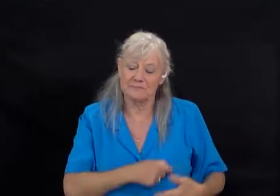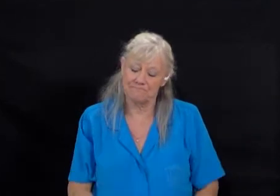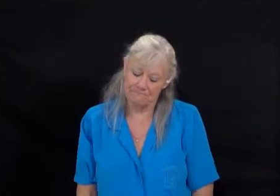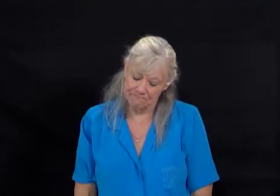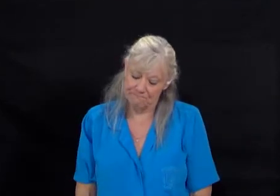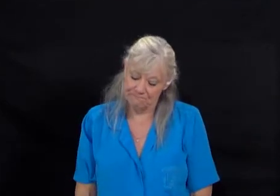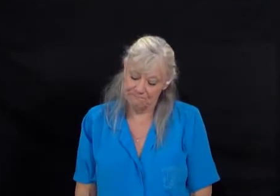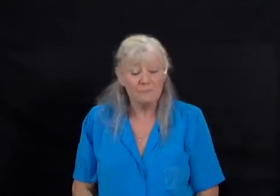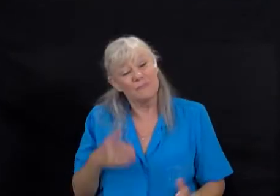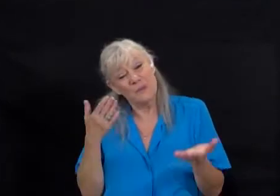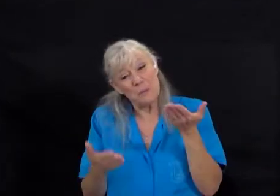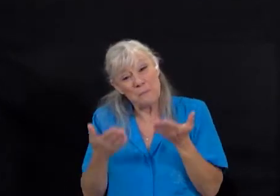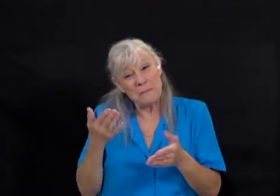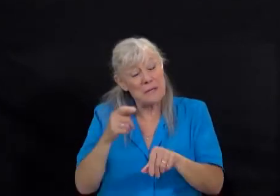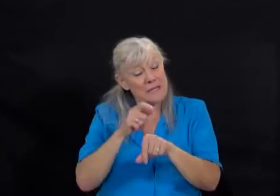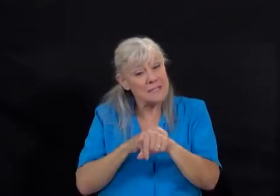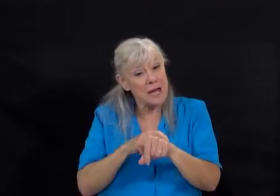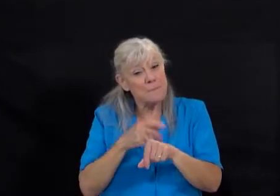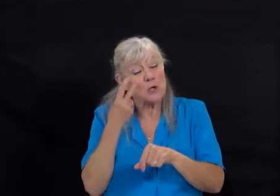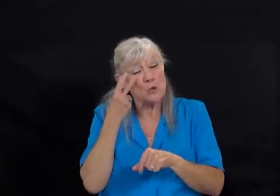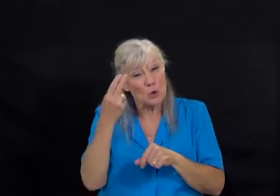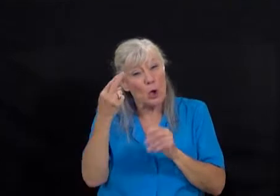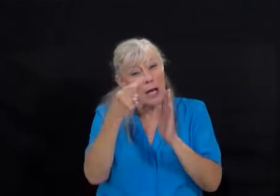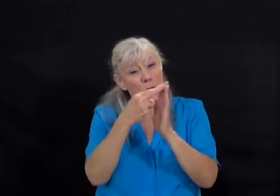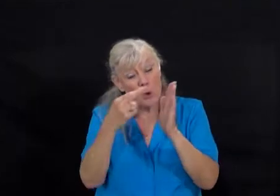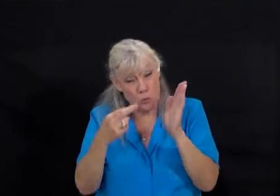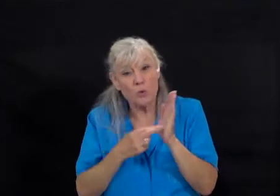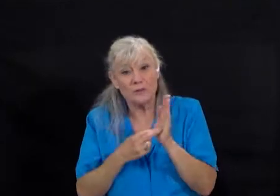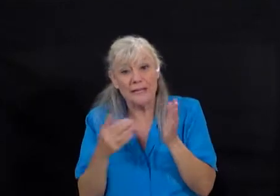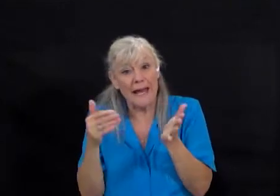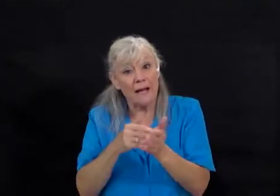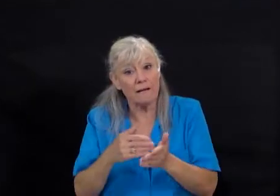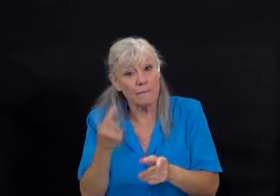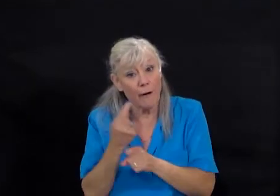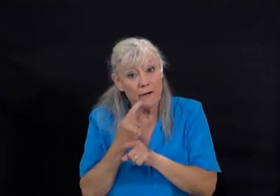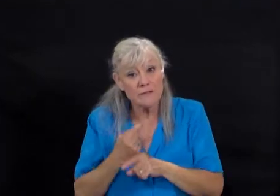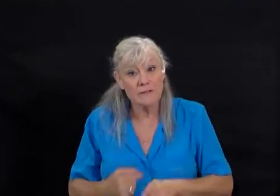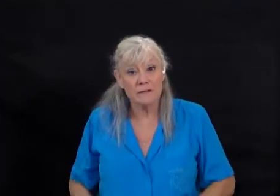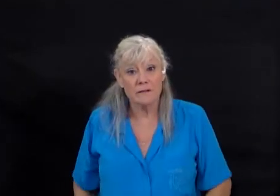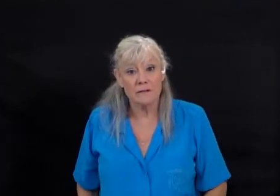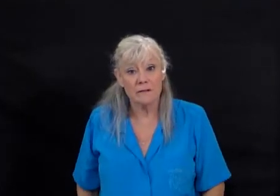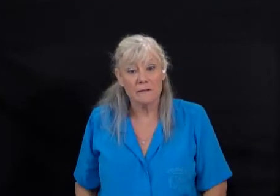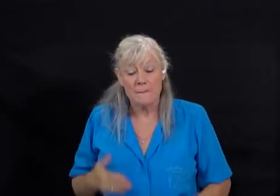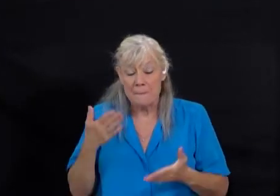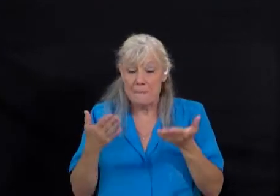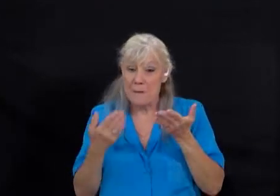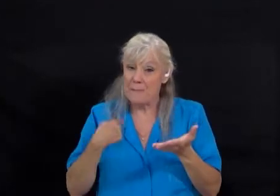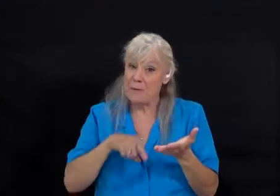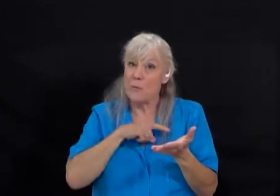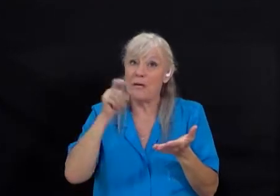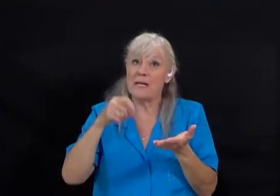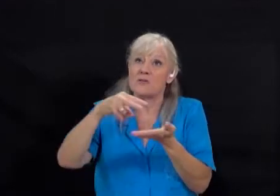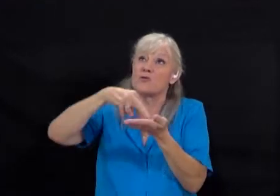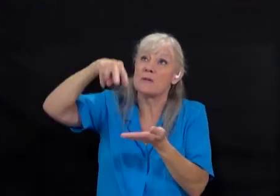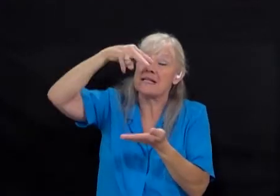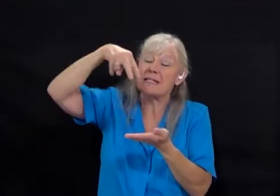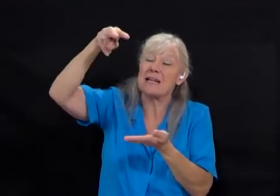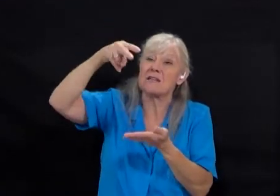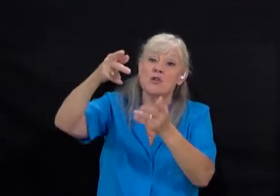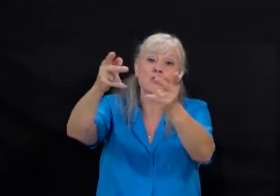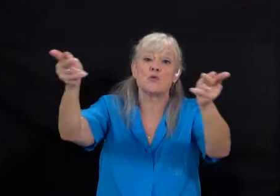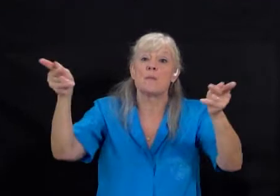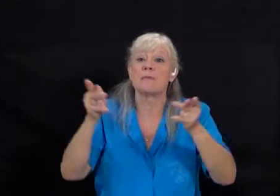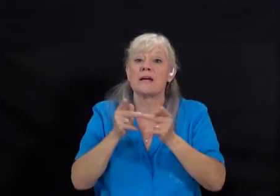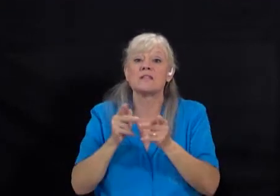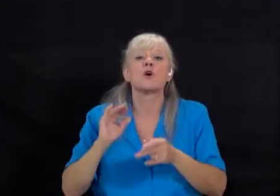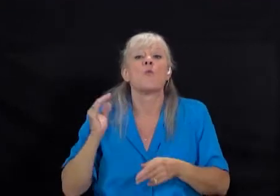Maybe it is time to revisit the rules and regulations. We need to ascend to a realm where our